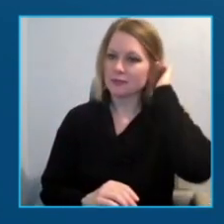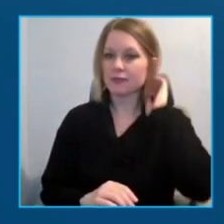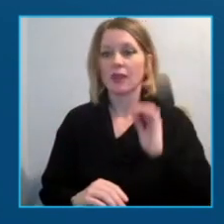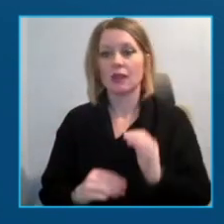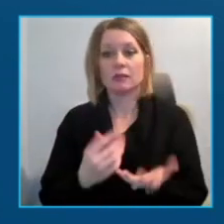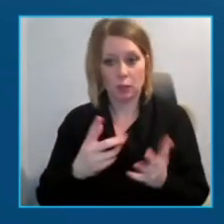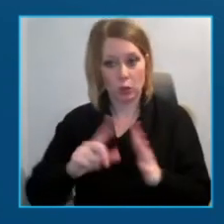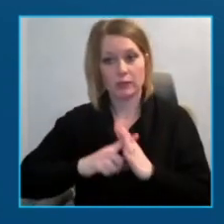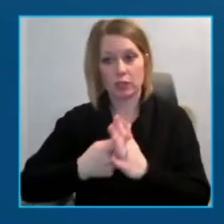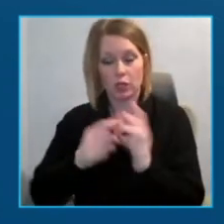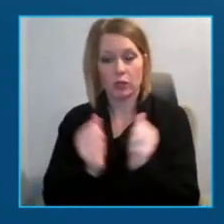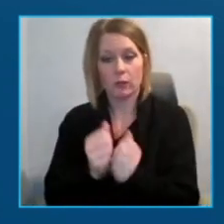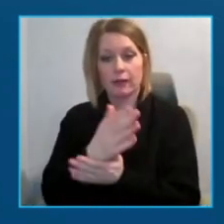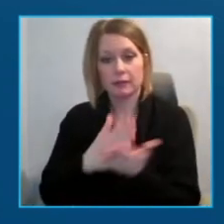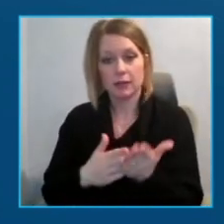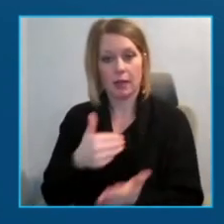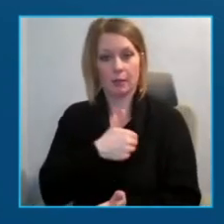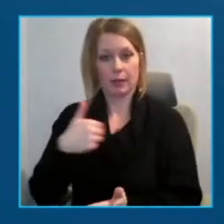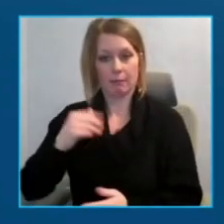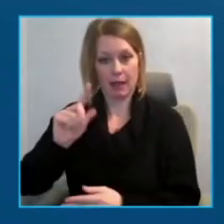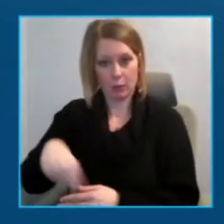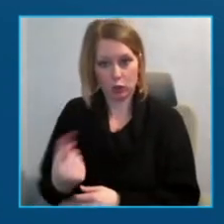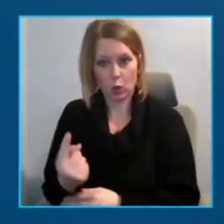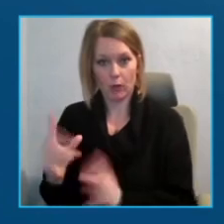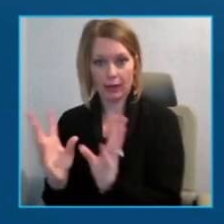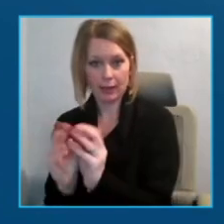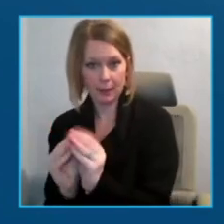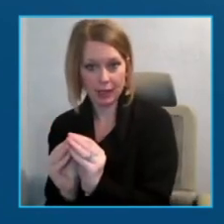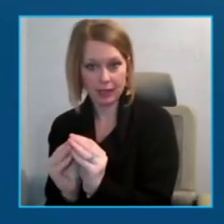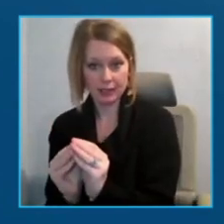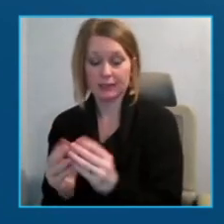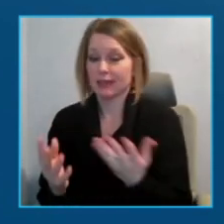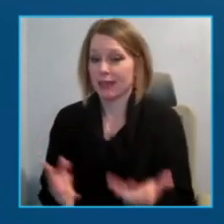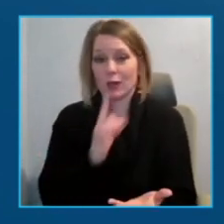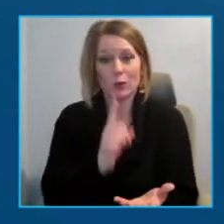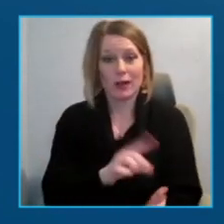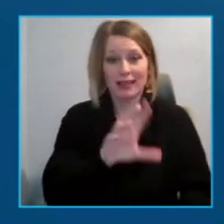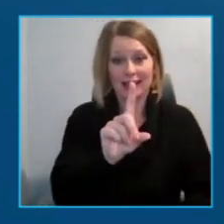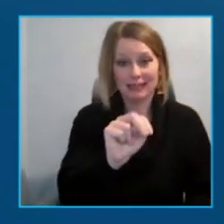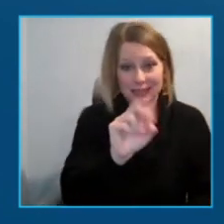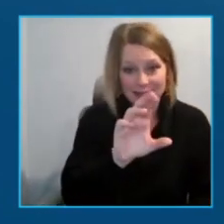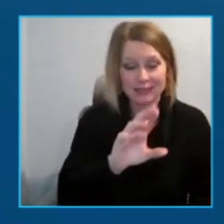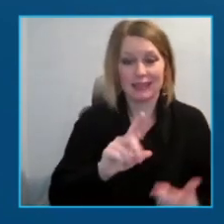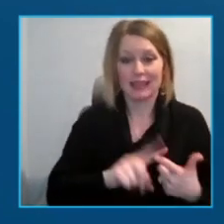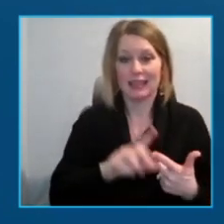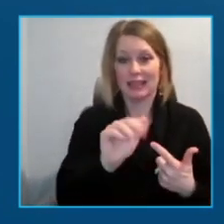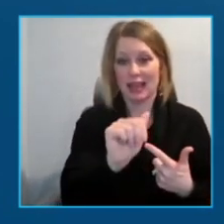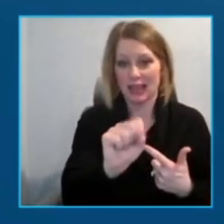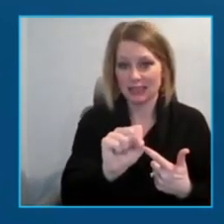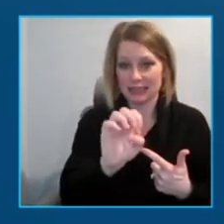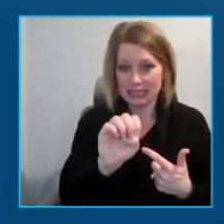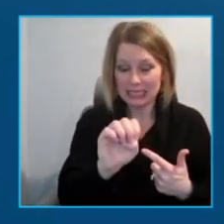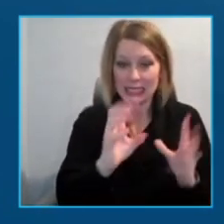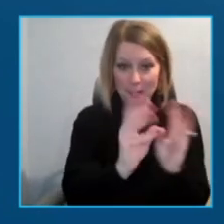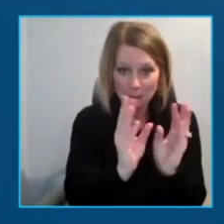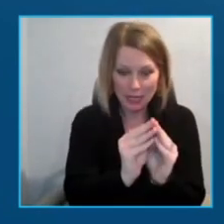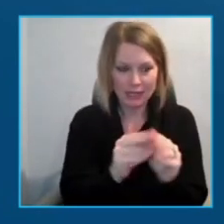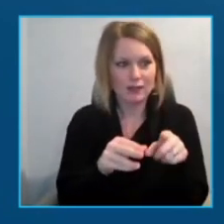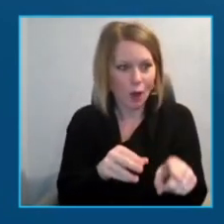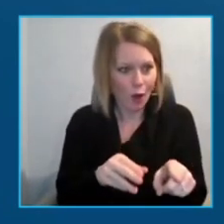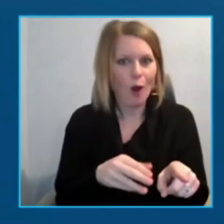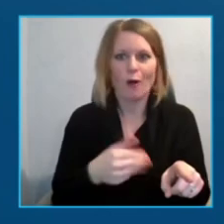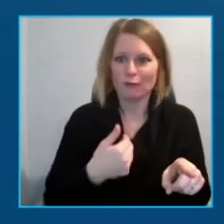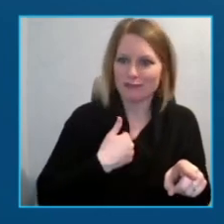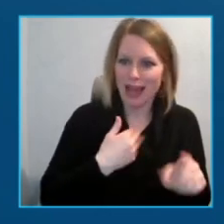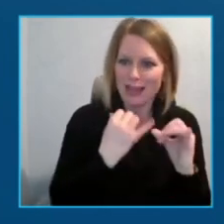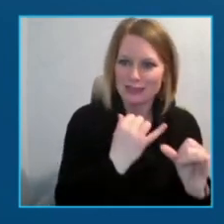meetings. I got the idea from attending DNC meetings and ASDC meetings. We have them about every meeting that I